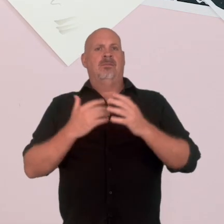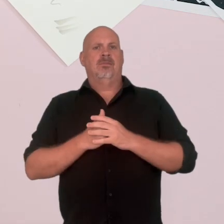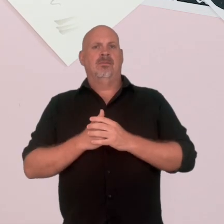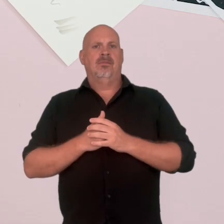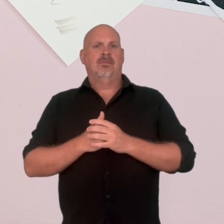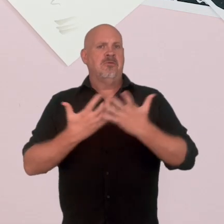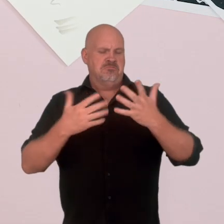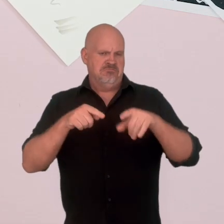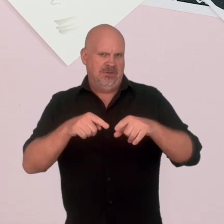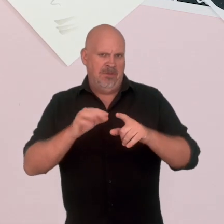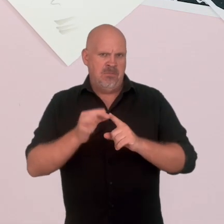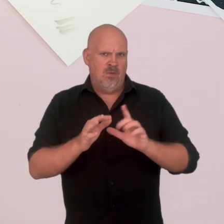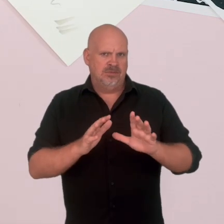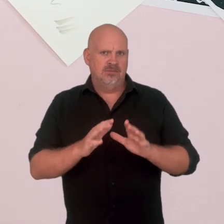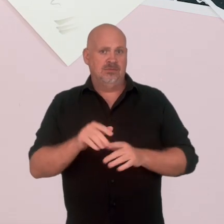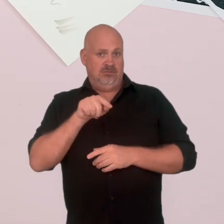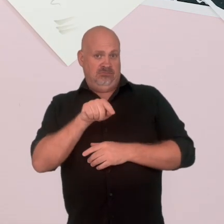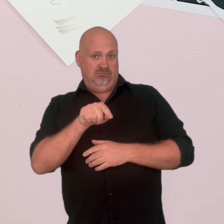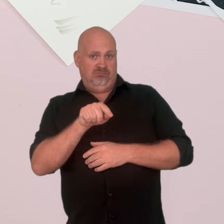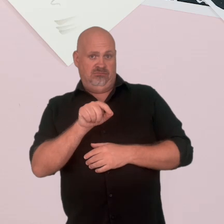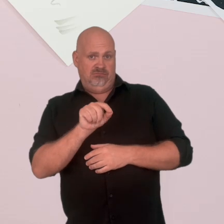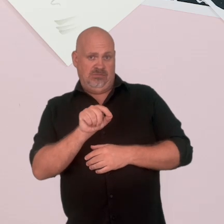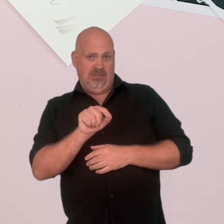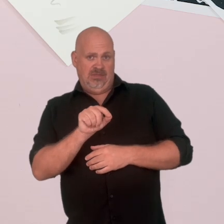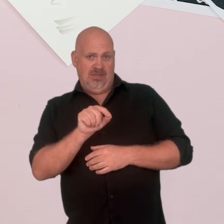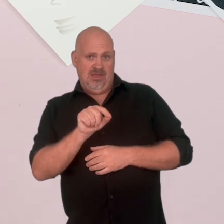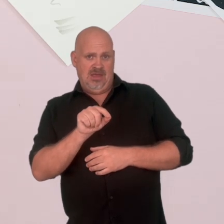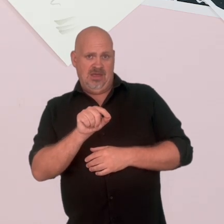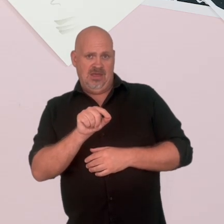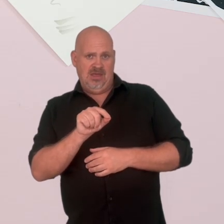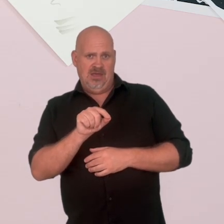point. Now, if we go here, our third